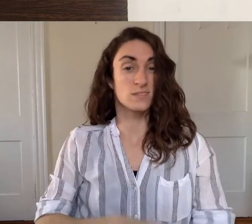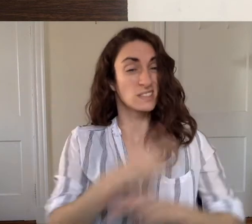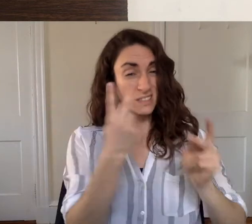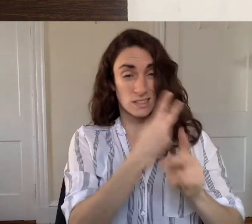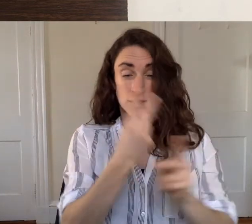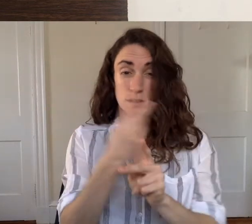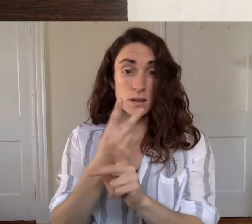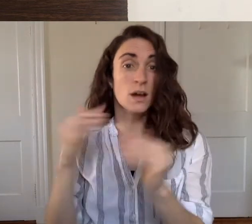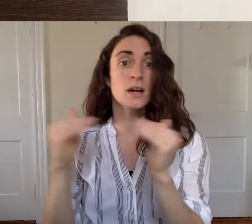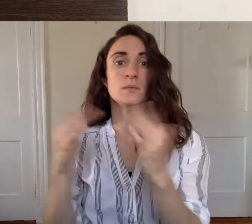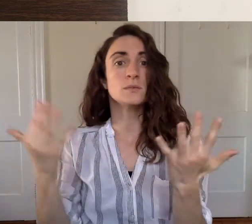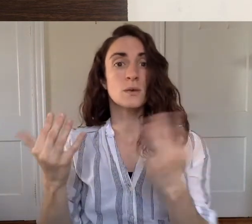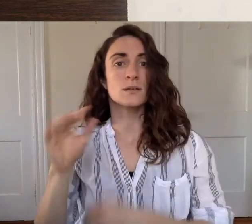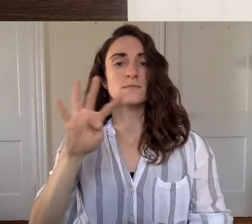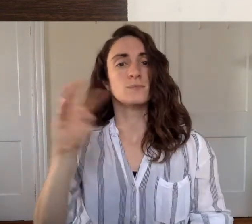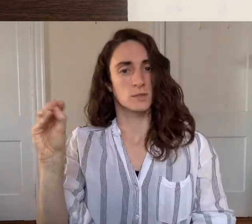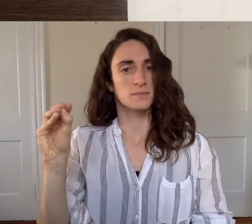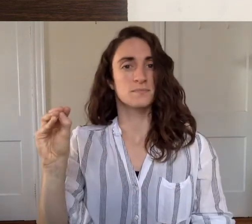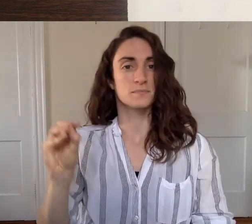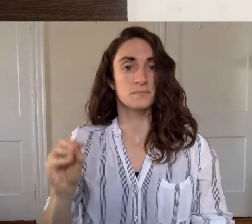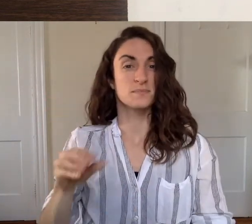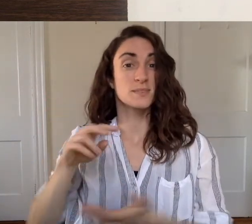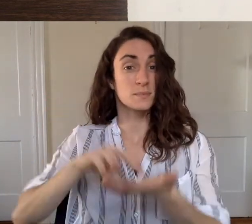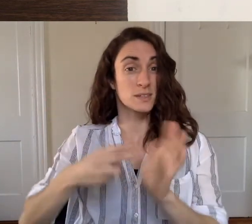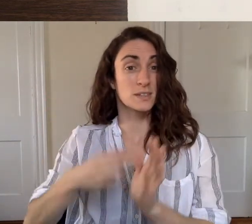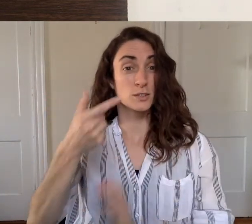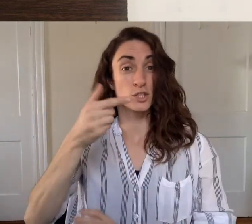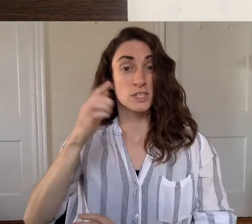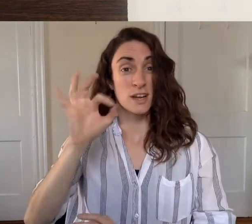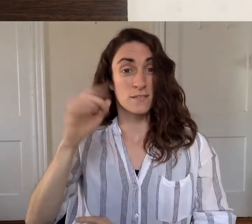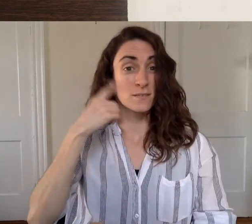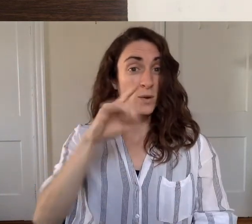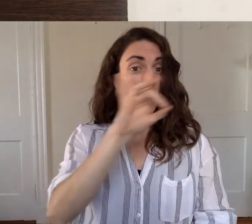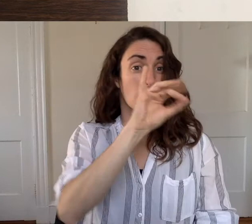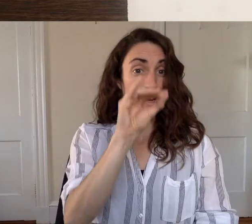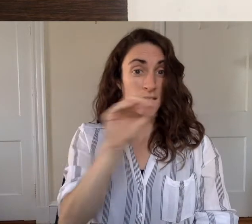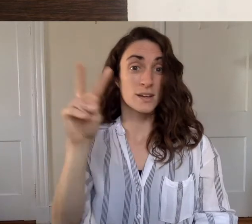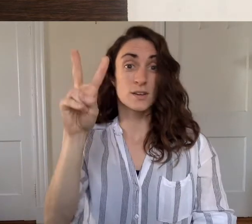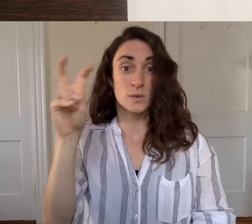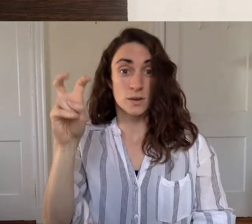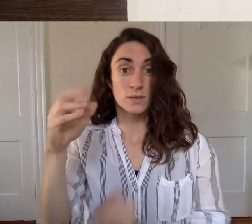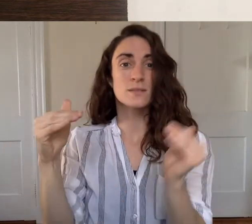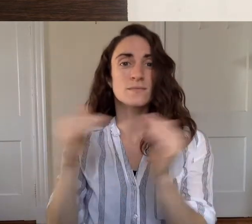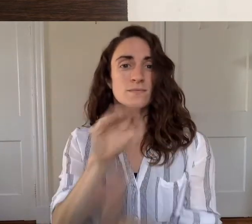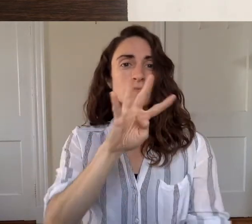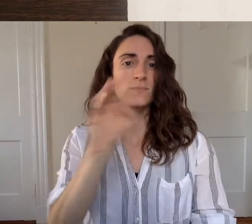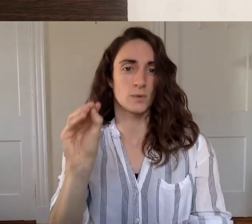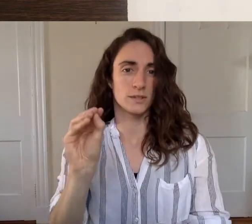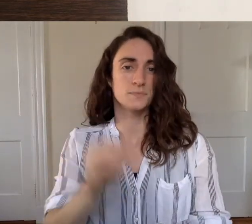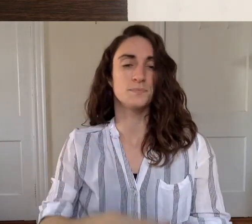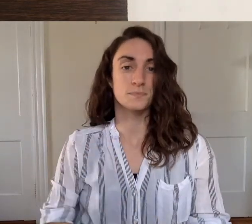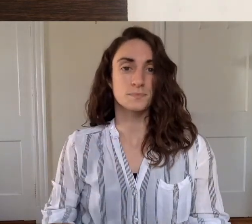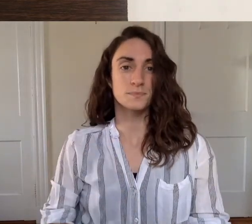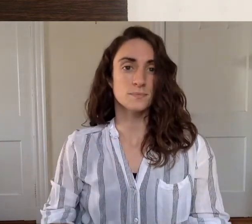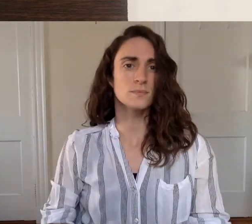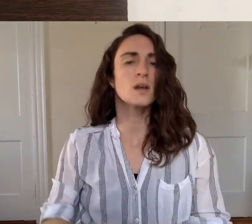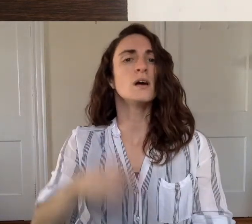So the elements that they share are 2, 2, 2, and 5, the product of which is 40, the GCF of 80 and 200.